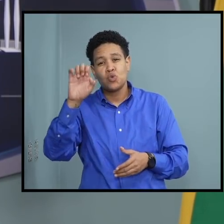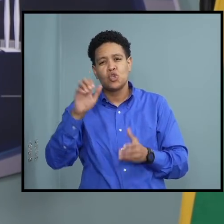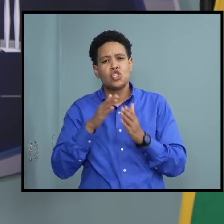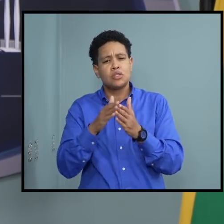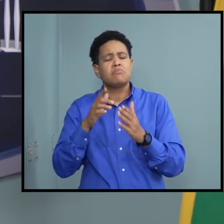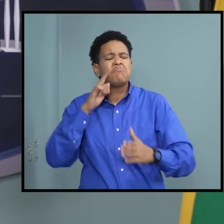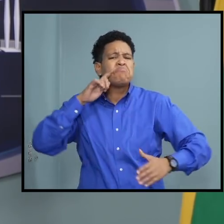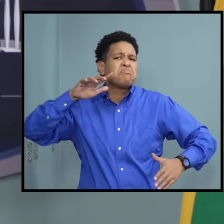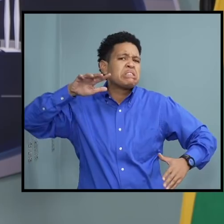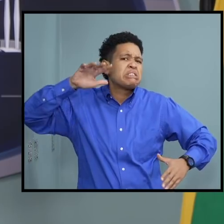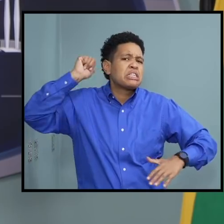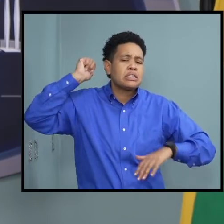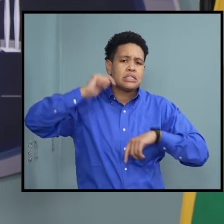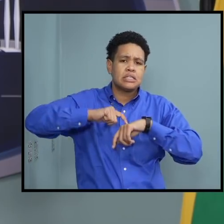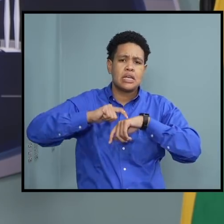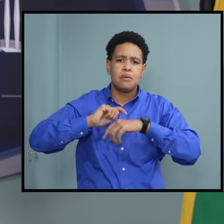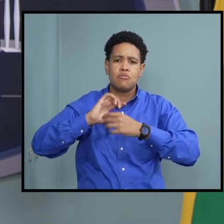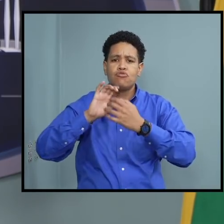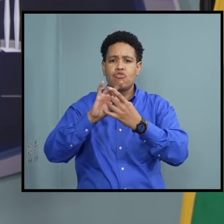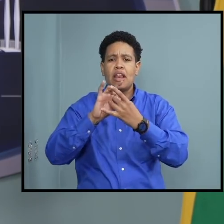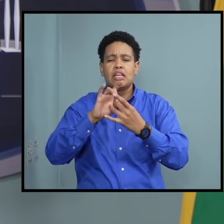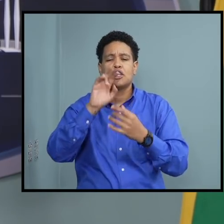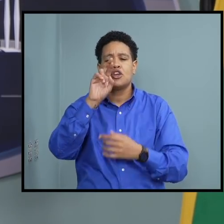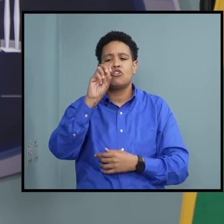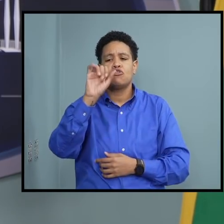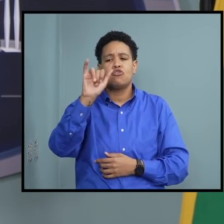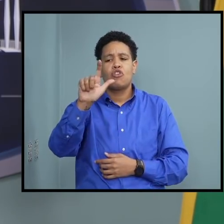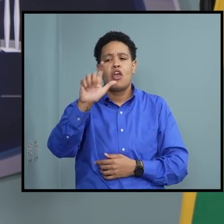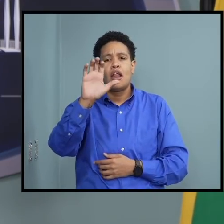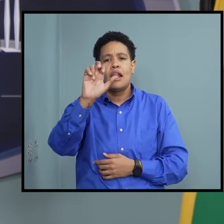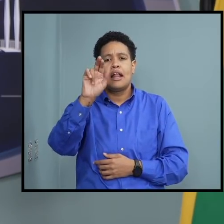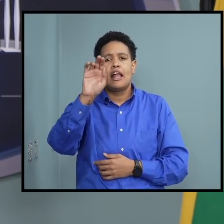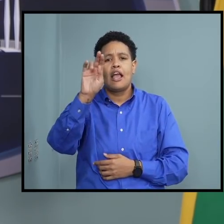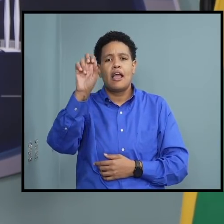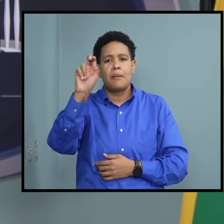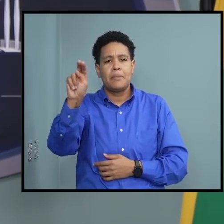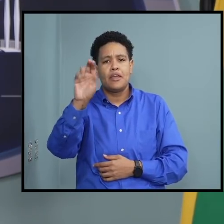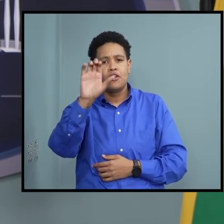long-standing relationships with the Royal Caribbean Cruise Line,